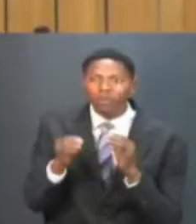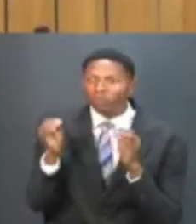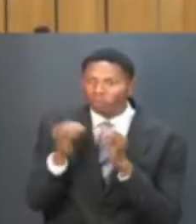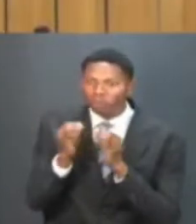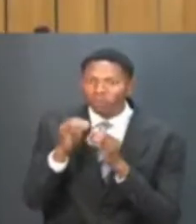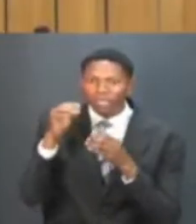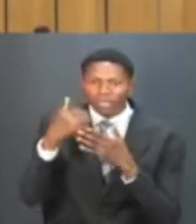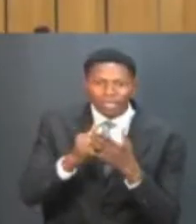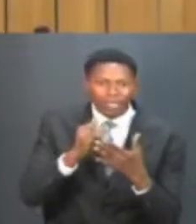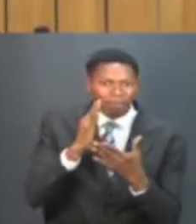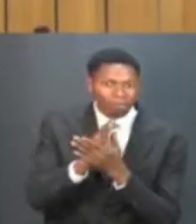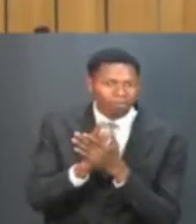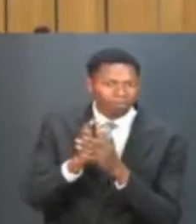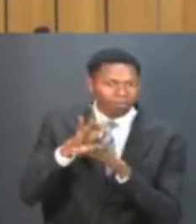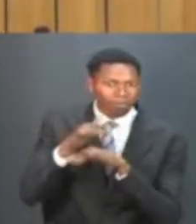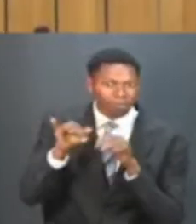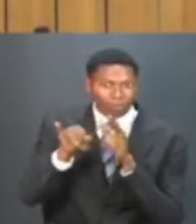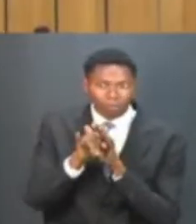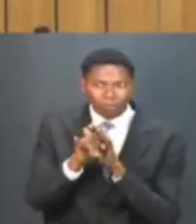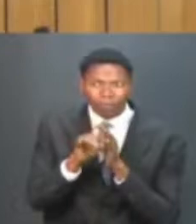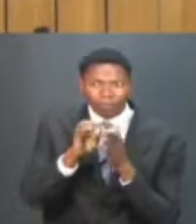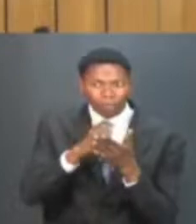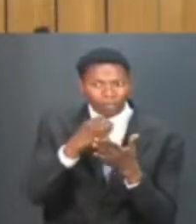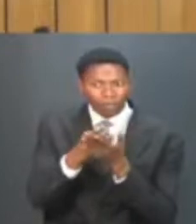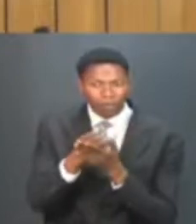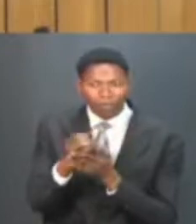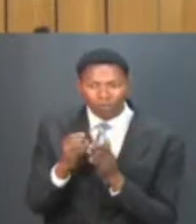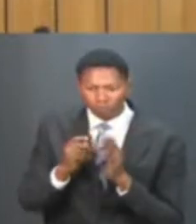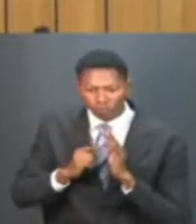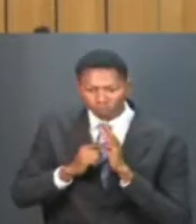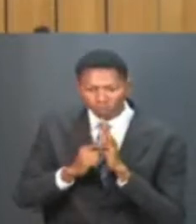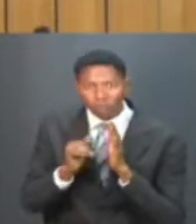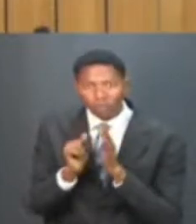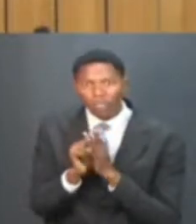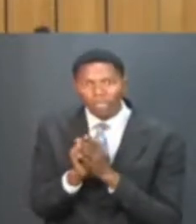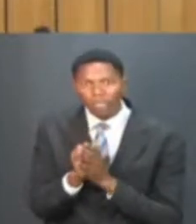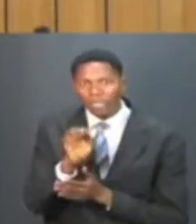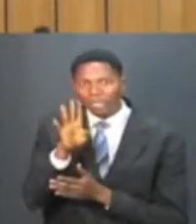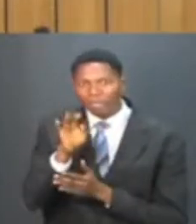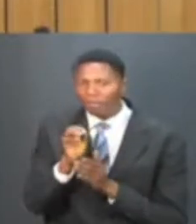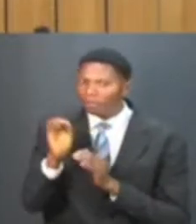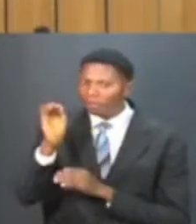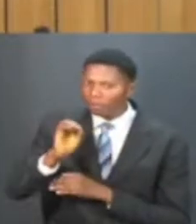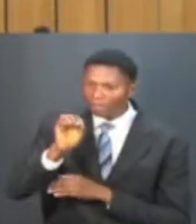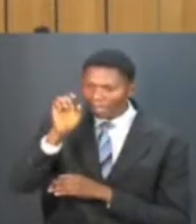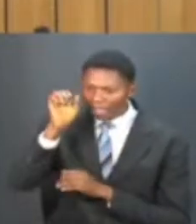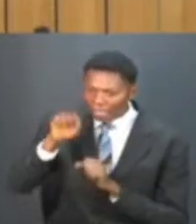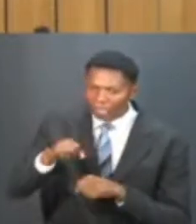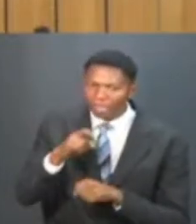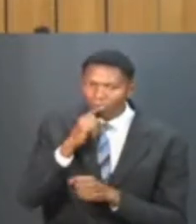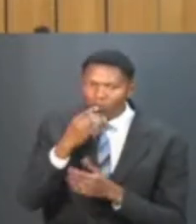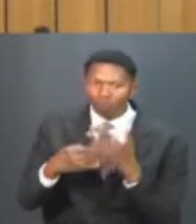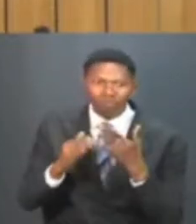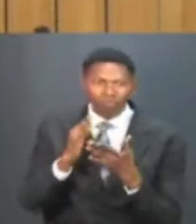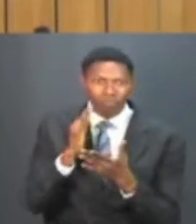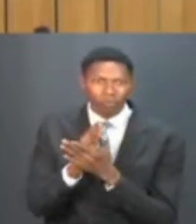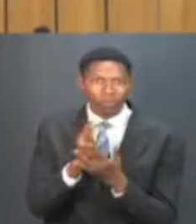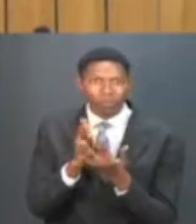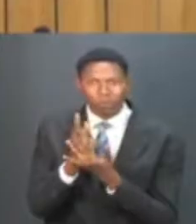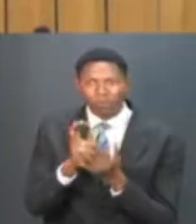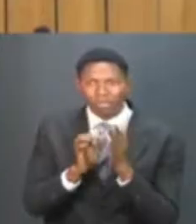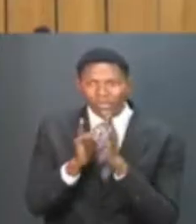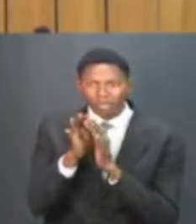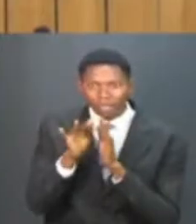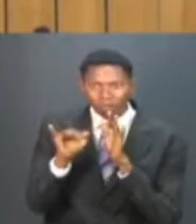detection. Evidence shows that up to 40% of cancers can be prevented through lifestyle changes, such as